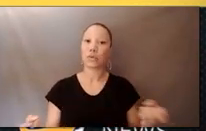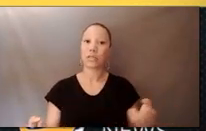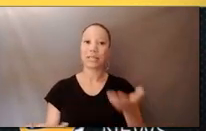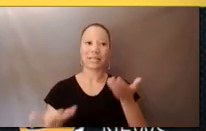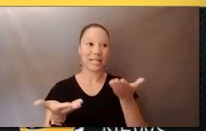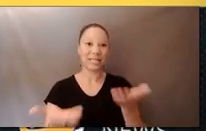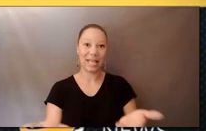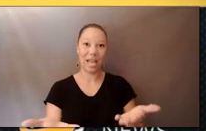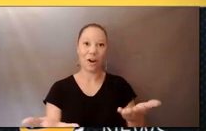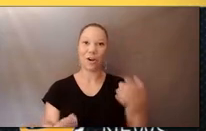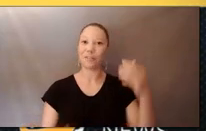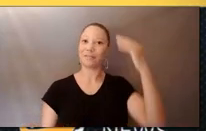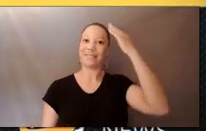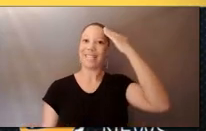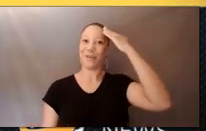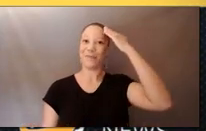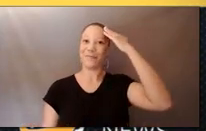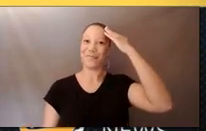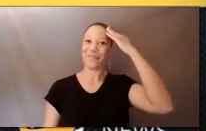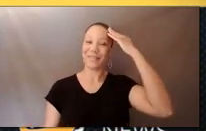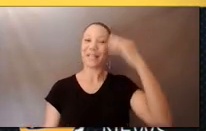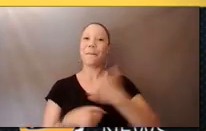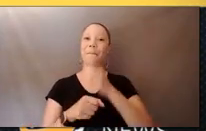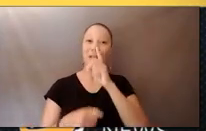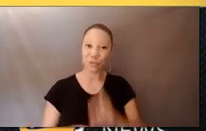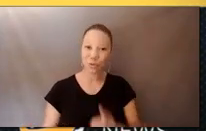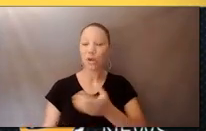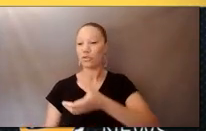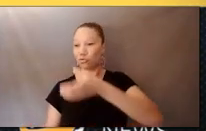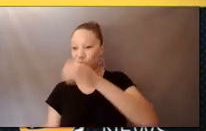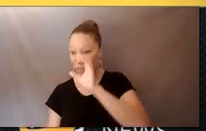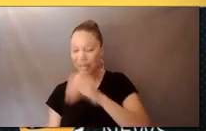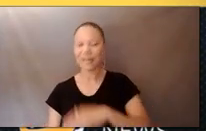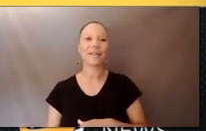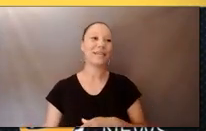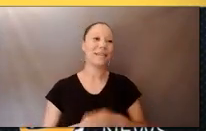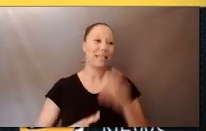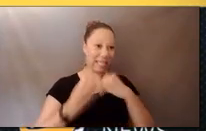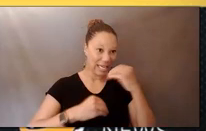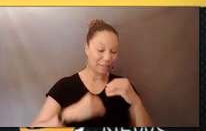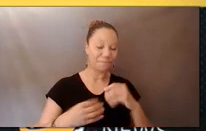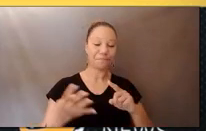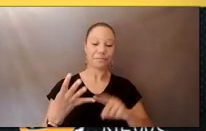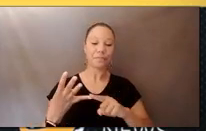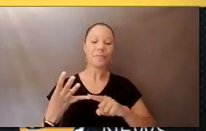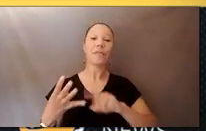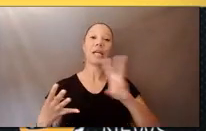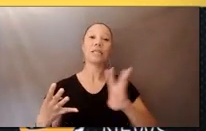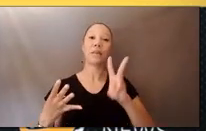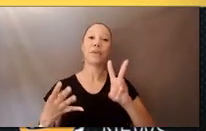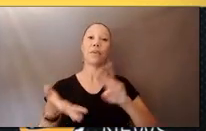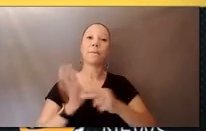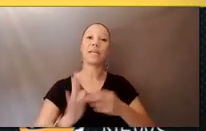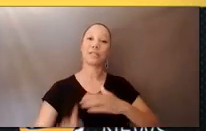your shoulders, and you want to make sure you're staying hydrated, you're breathing. And then that W in GROW is being willing to work